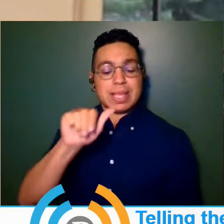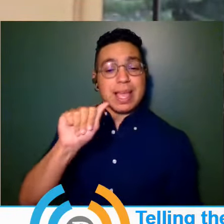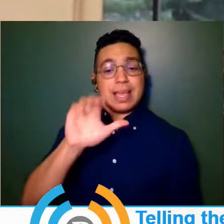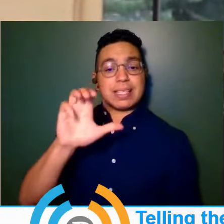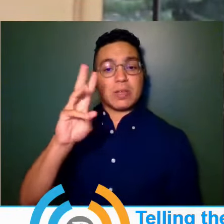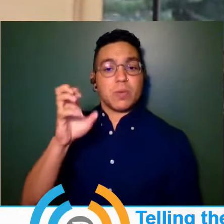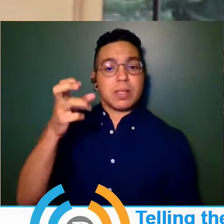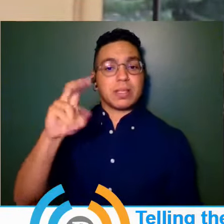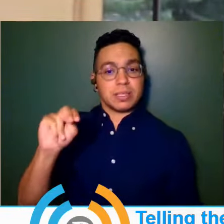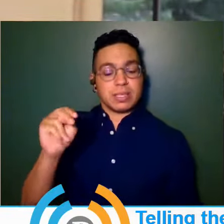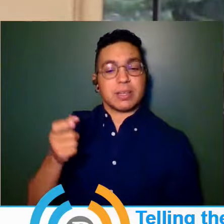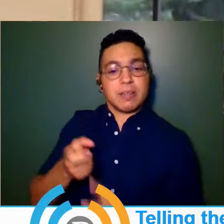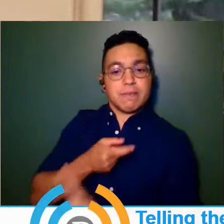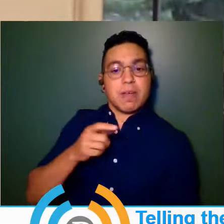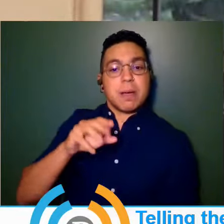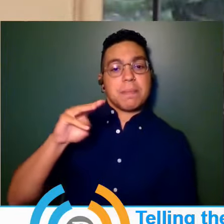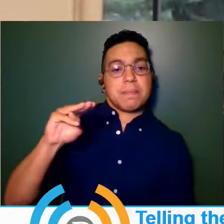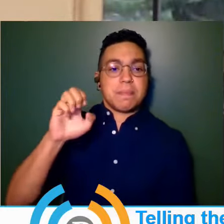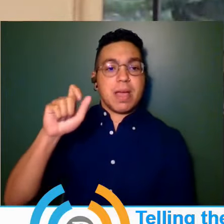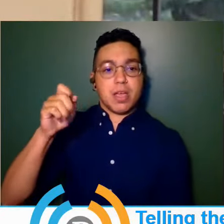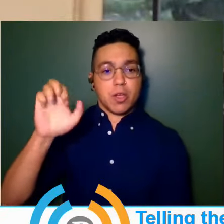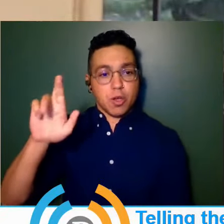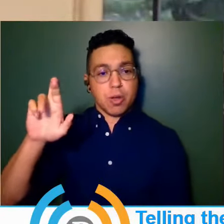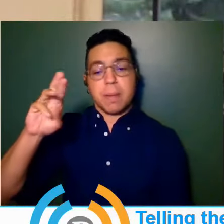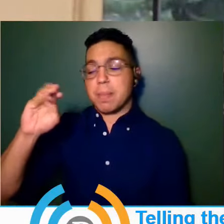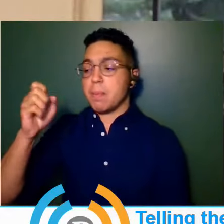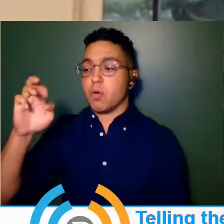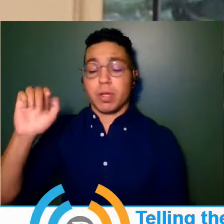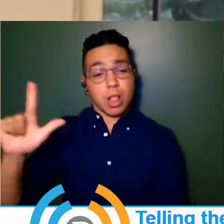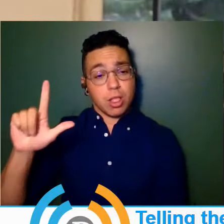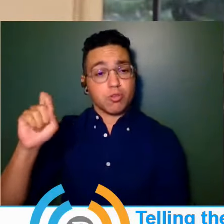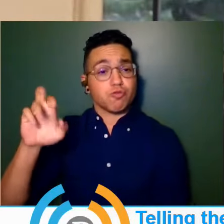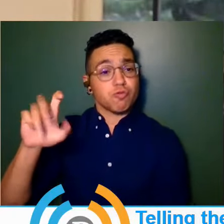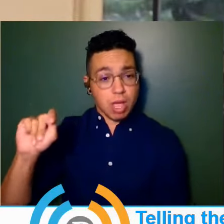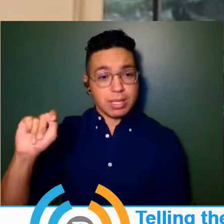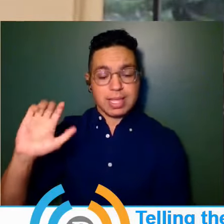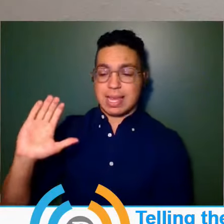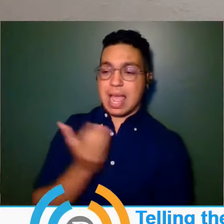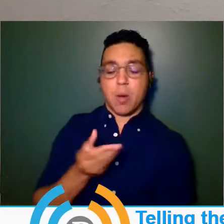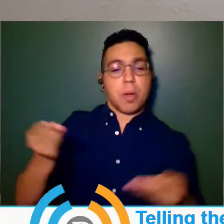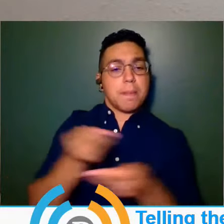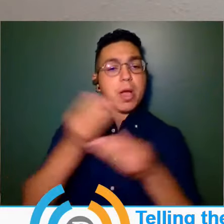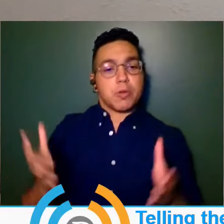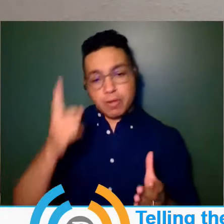Meyer Memorial Trust, and our esteemed moderator for today's program. Take it away, Kimberly.